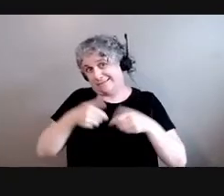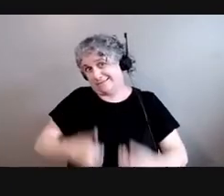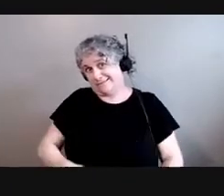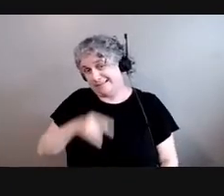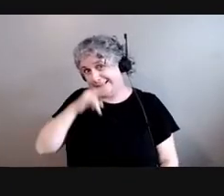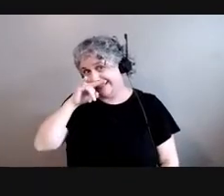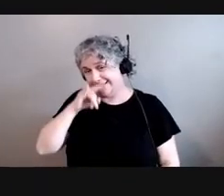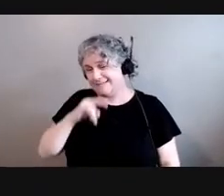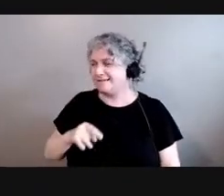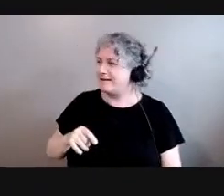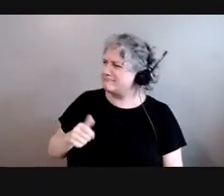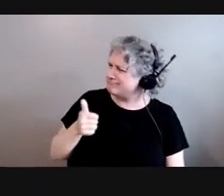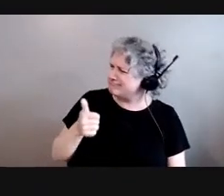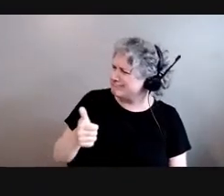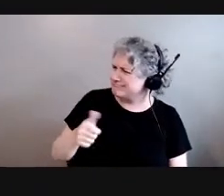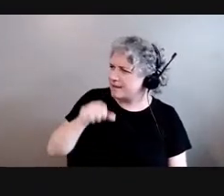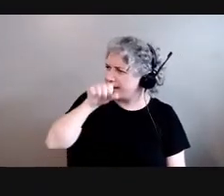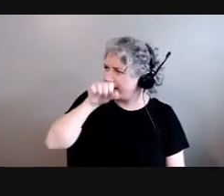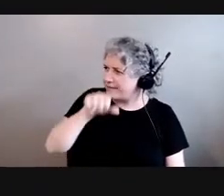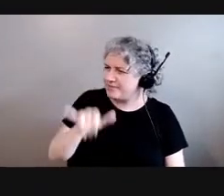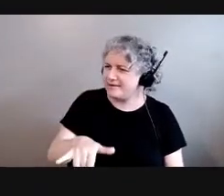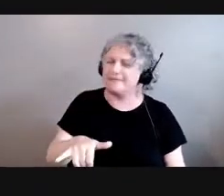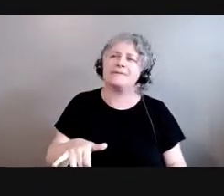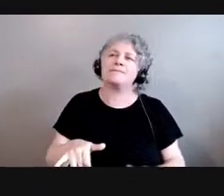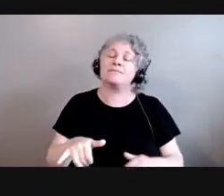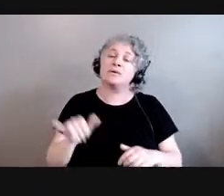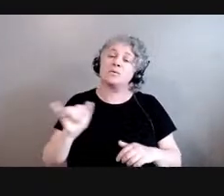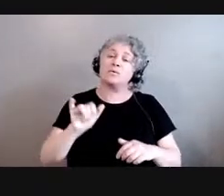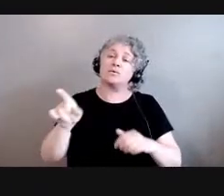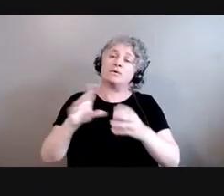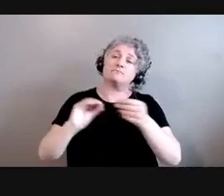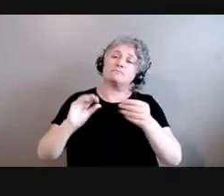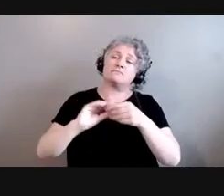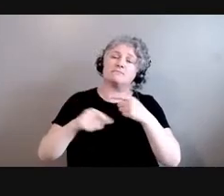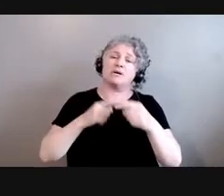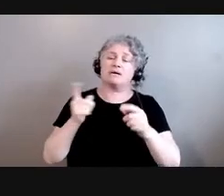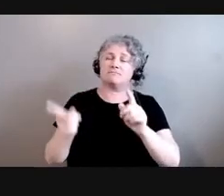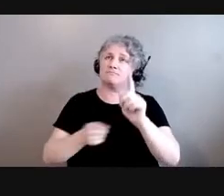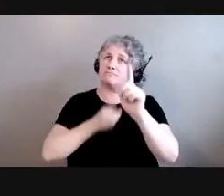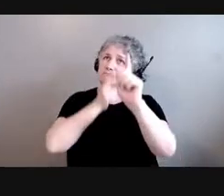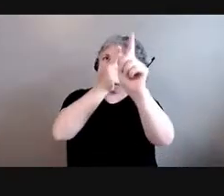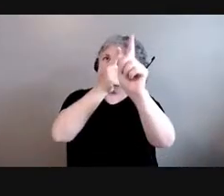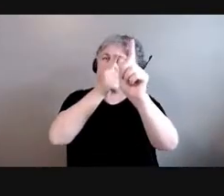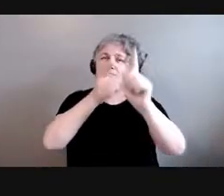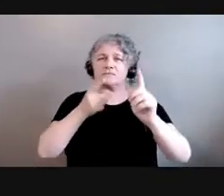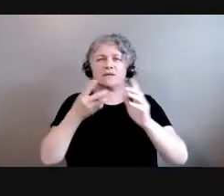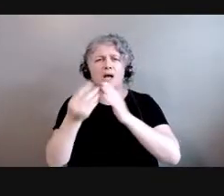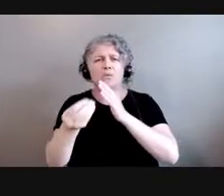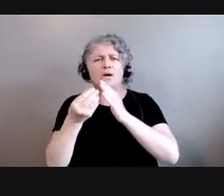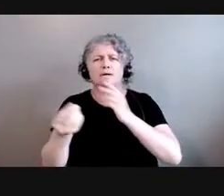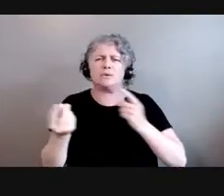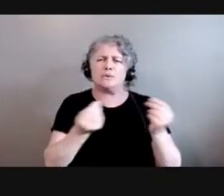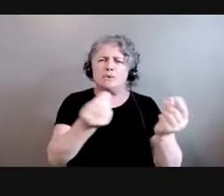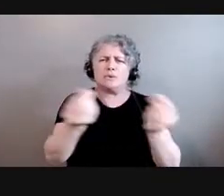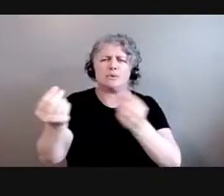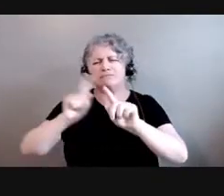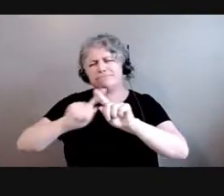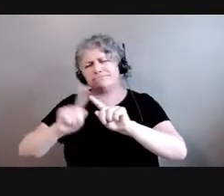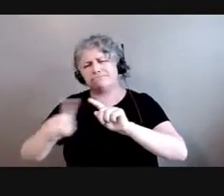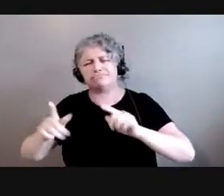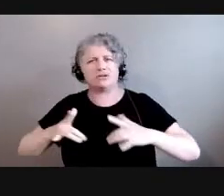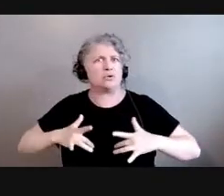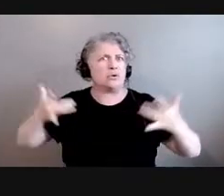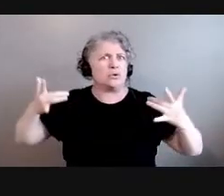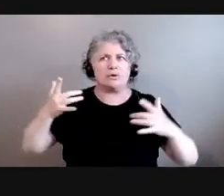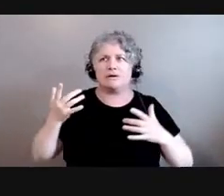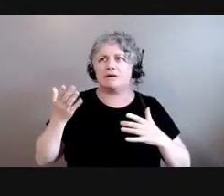I love that. And I love also kind of what you're alluding to about your desire to be outdoors and adventurous with